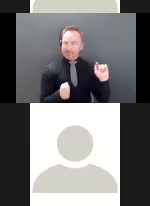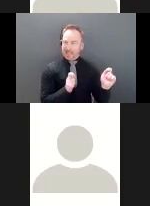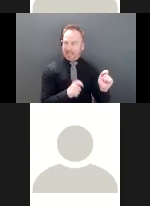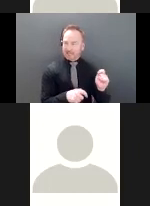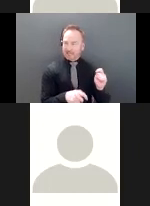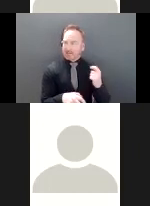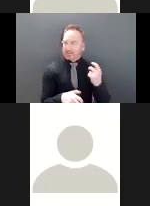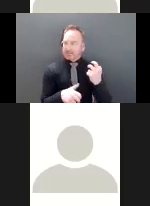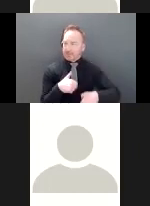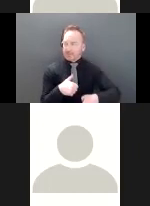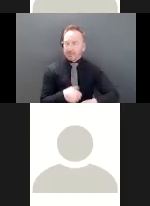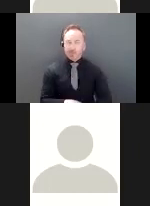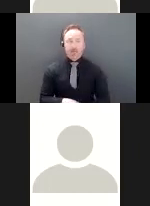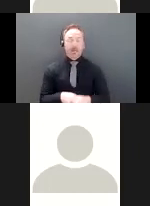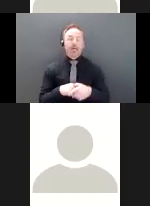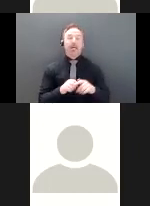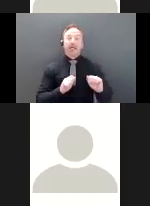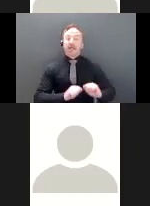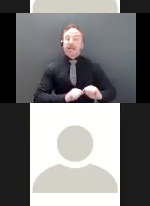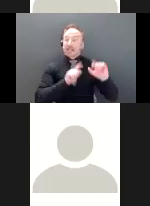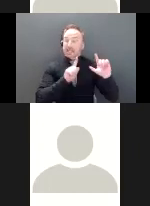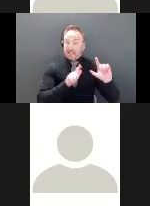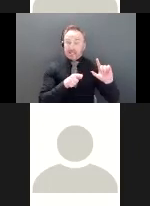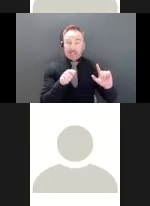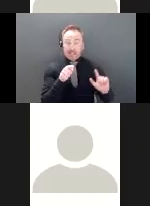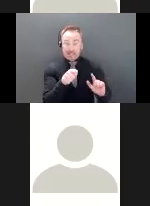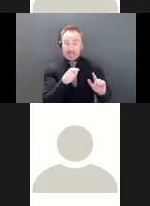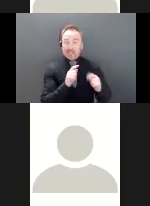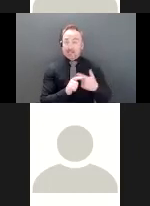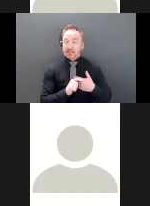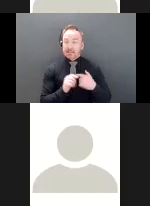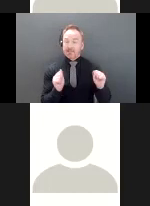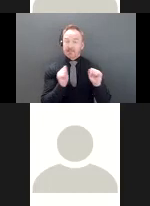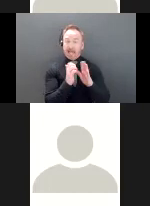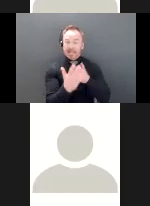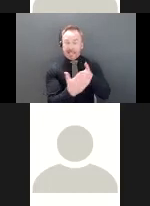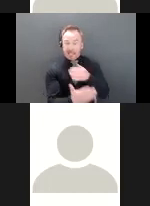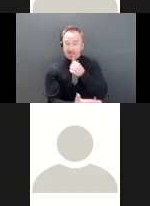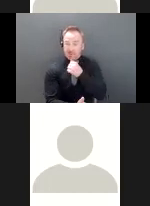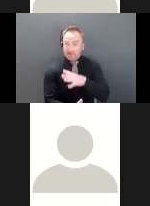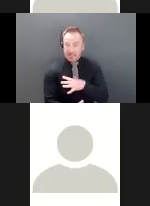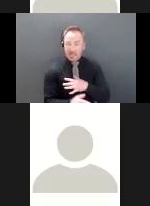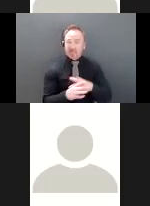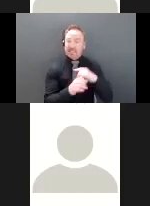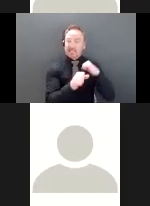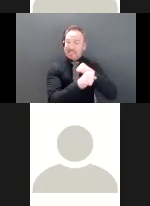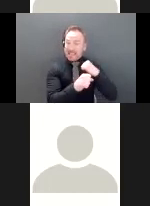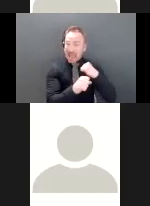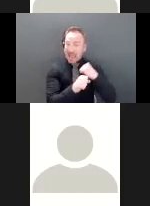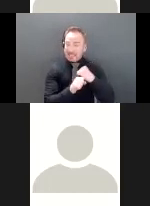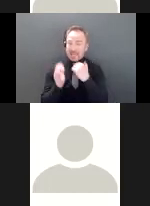one. And these, next few stats that we'll look at